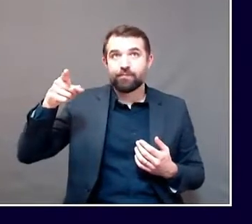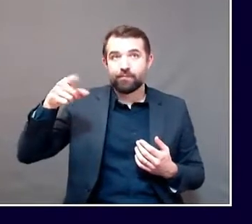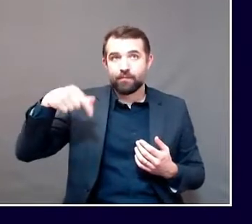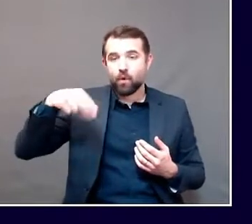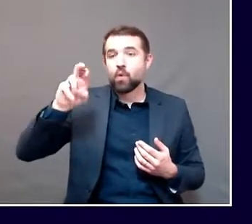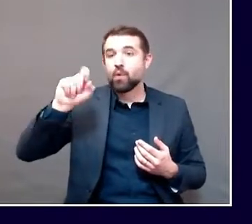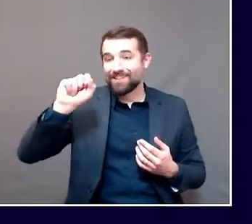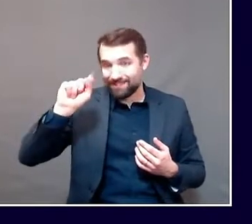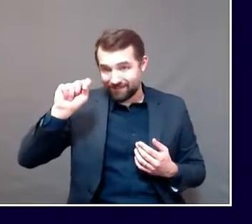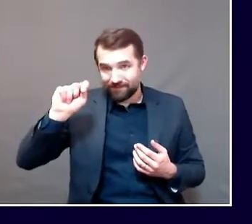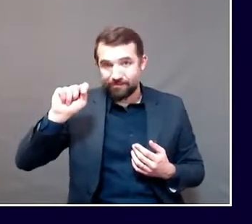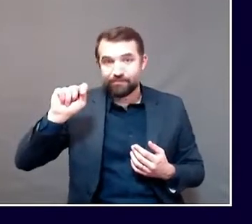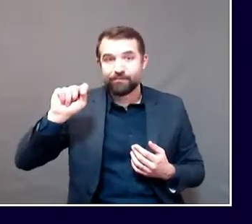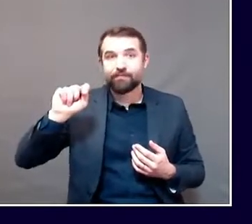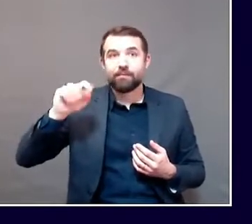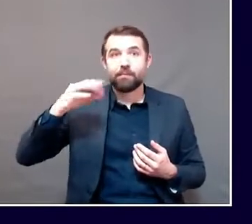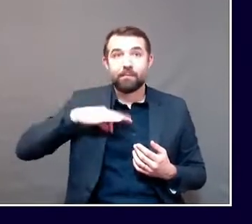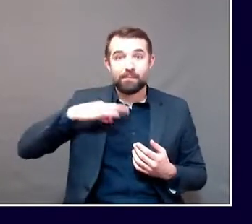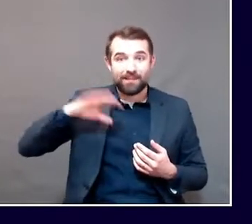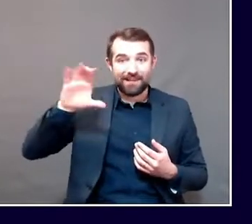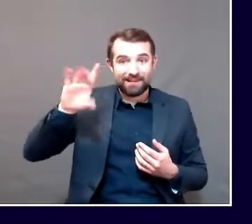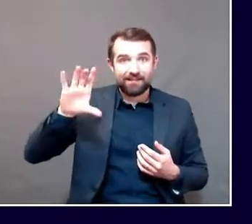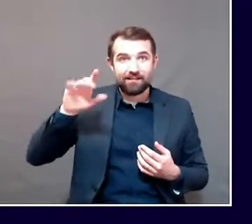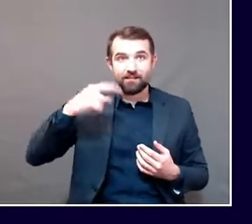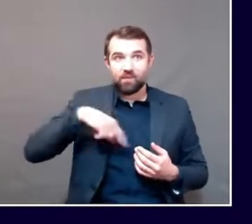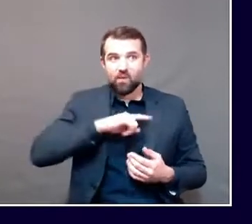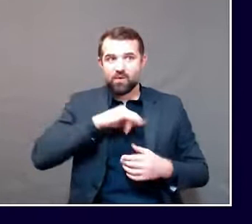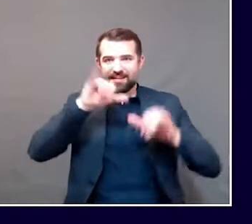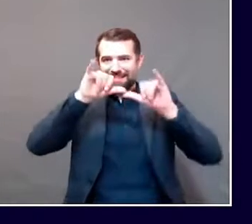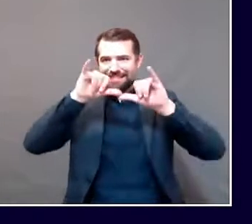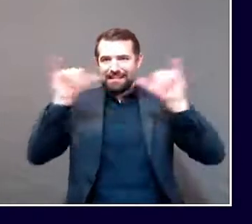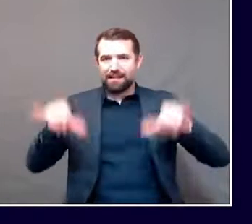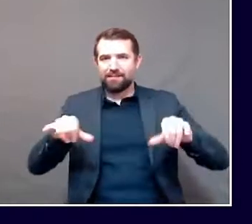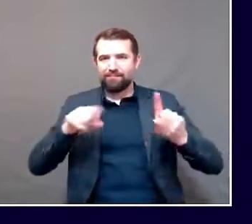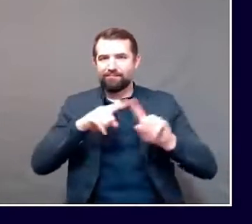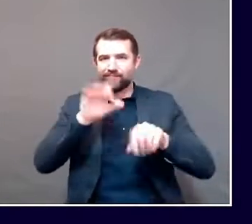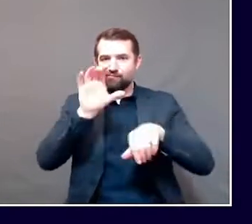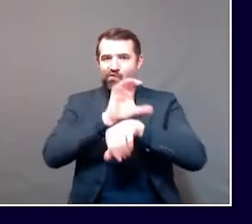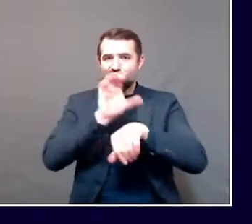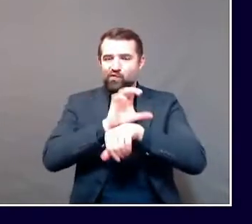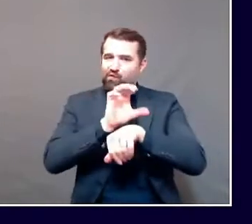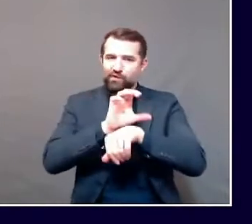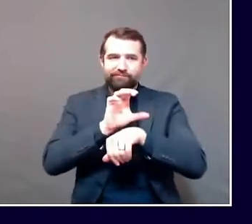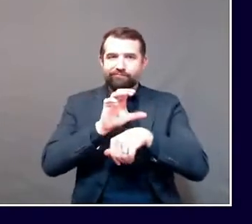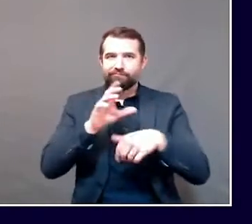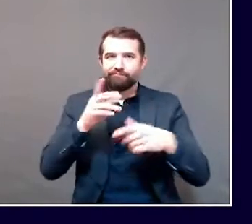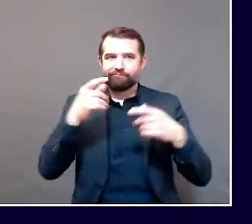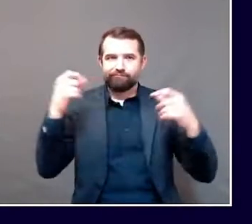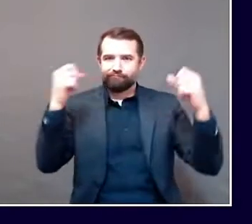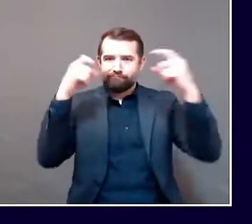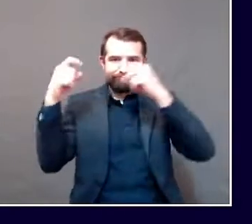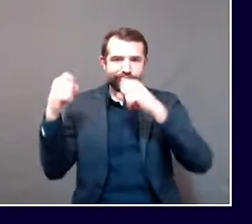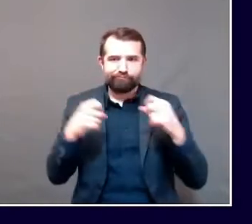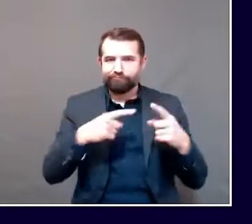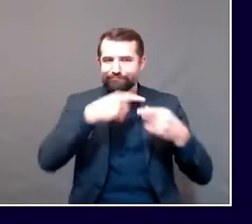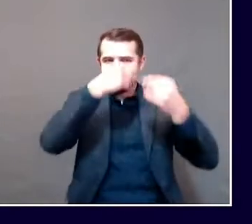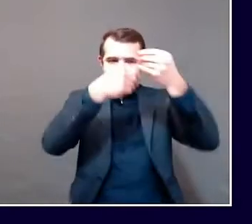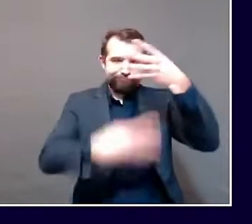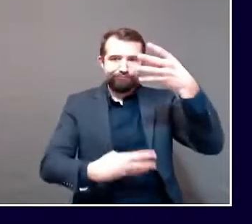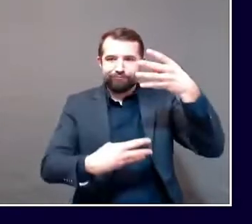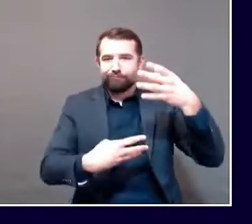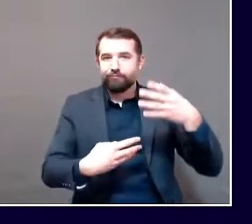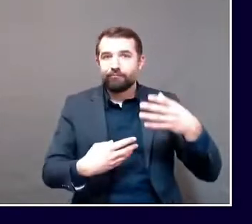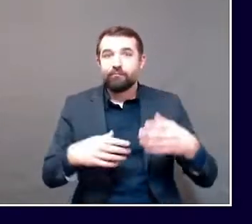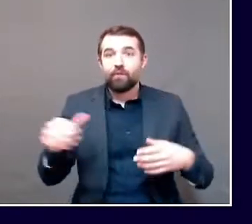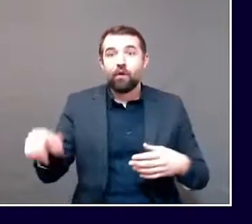with those manufacturers so that they can report those to us. In this particular instance, I have to check, Morgan, but given